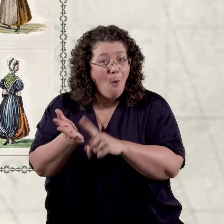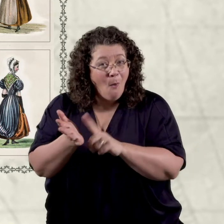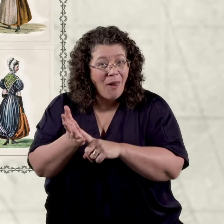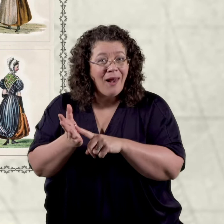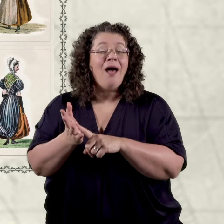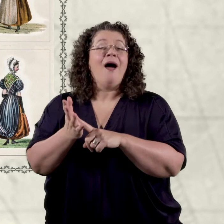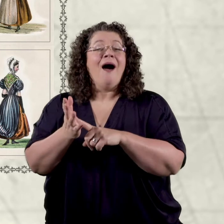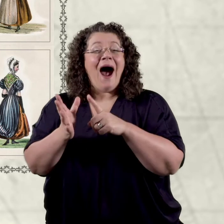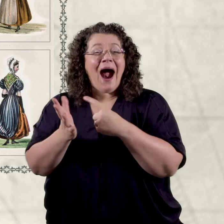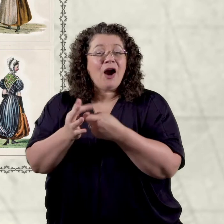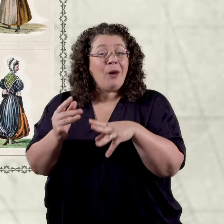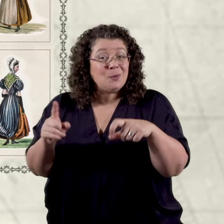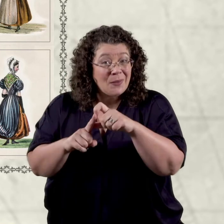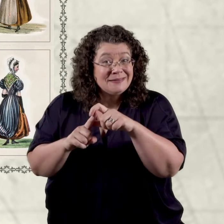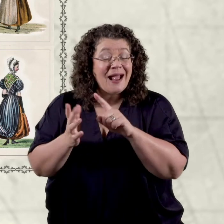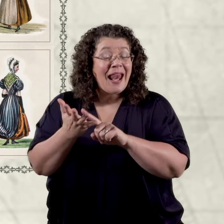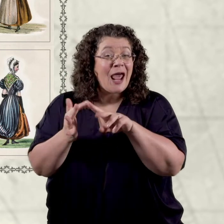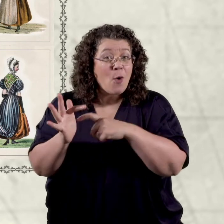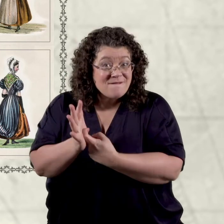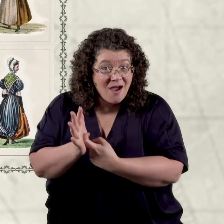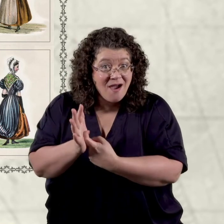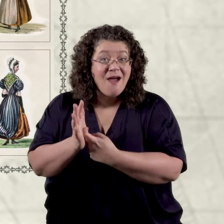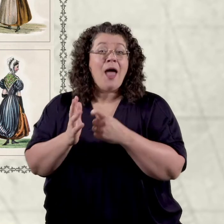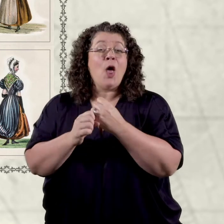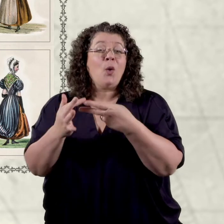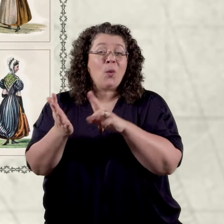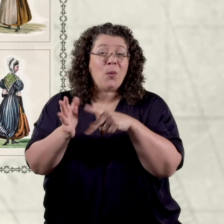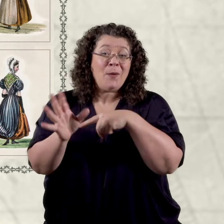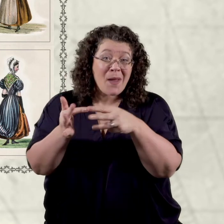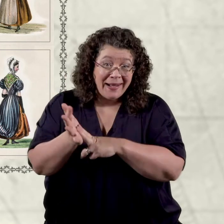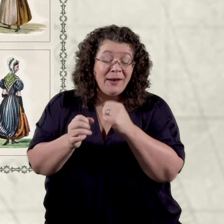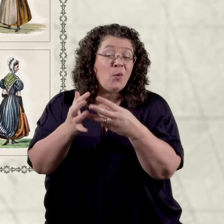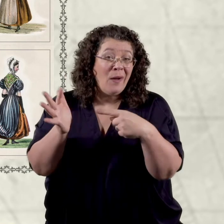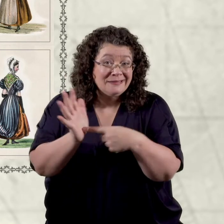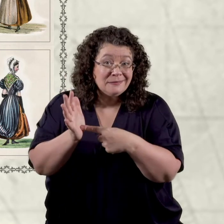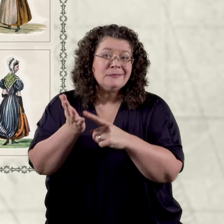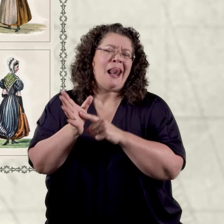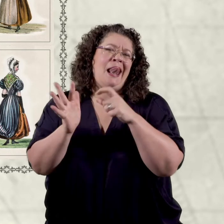Hall, aka Arglwyddes Llanover, aka